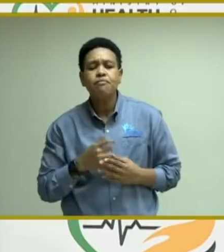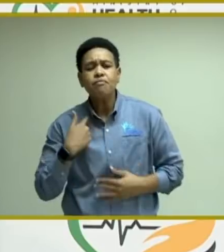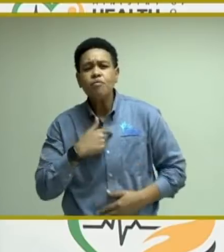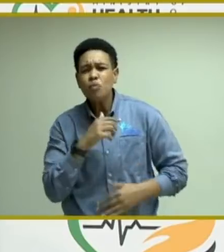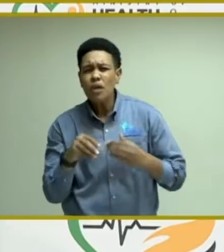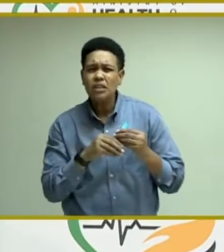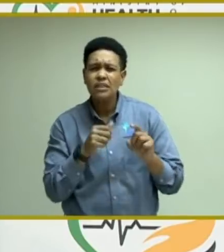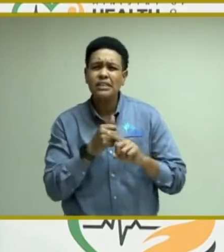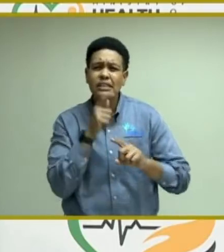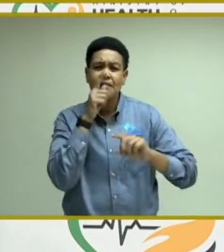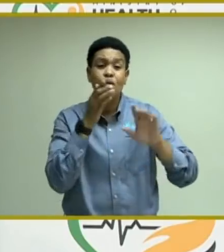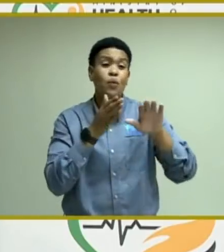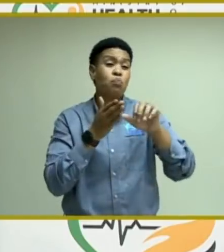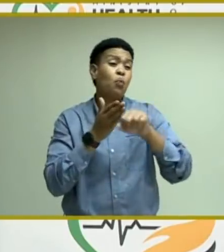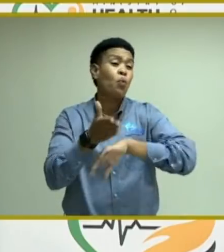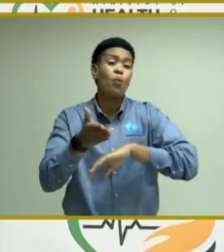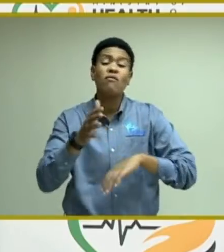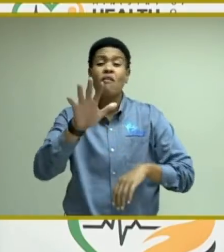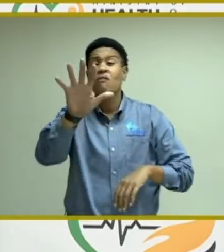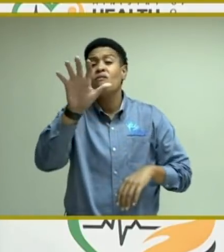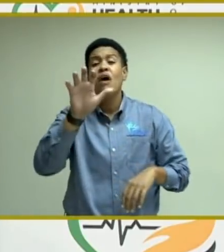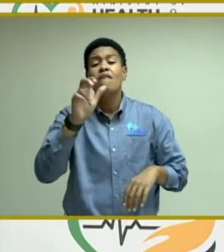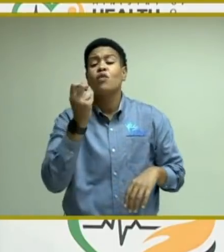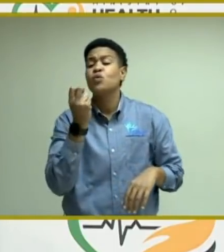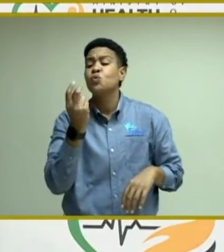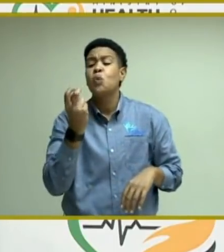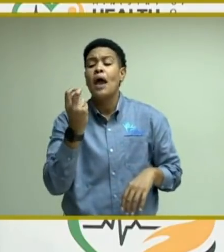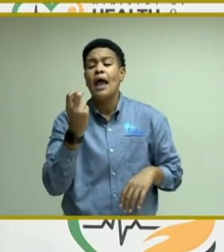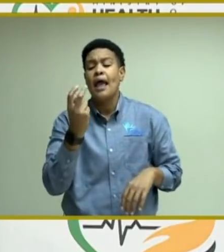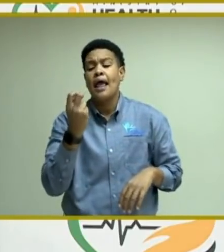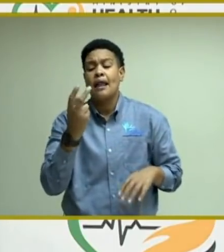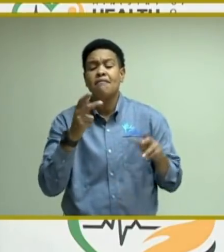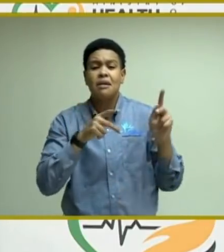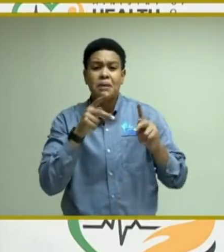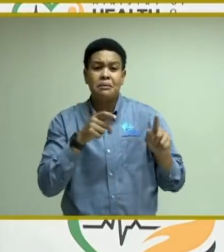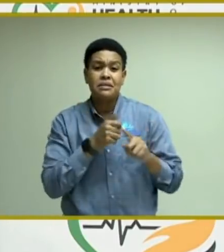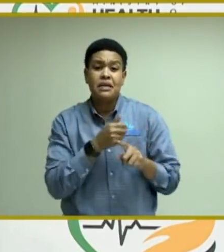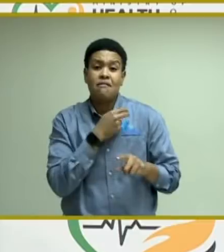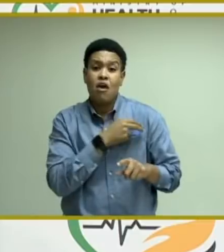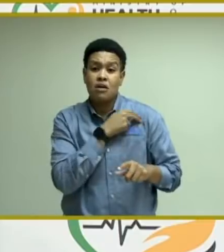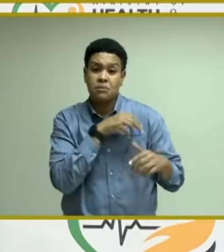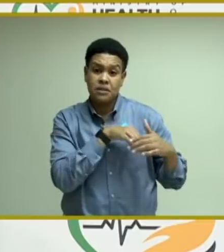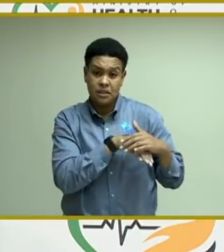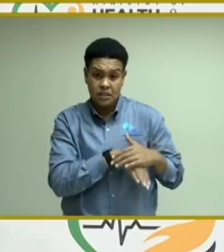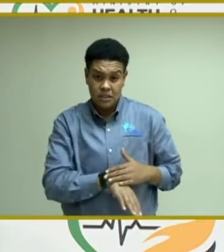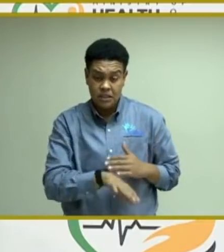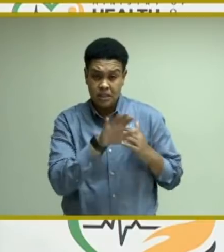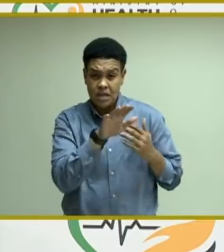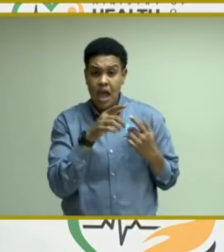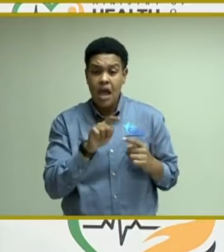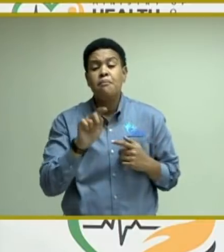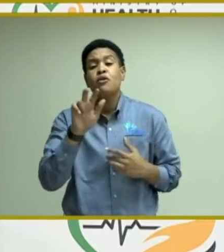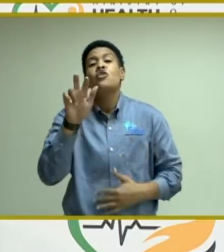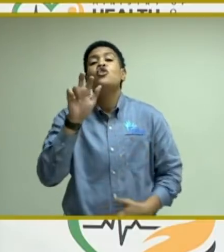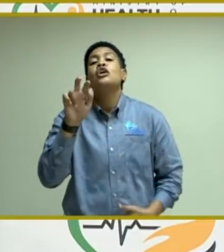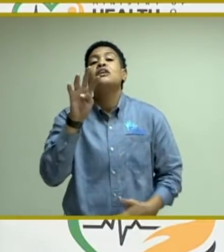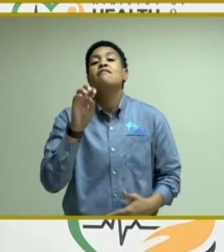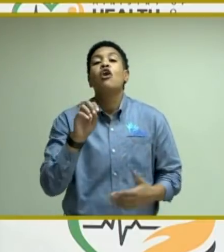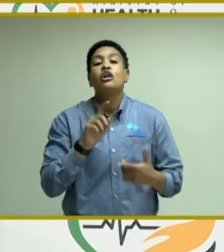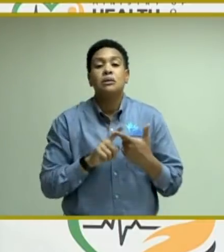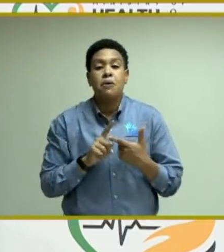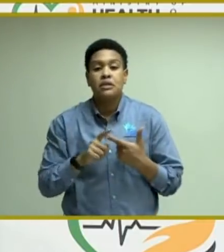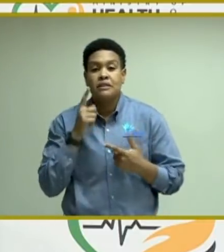have in excess of some 512 persons hospitalized, 340 positive